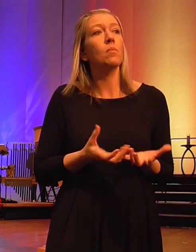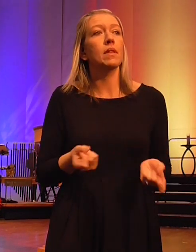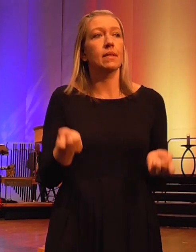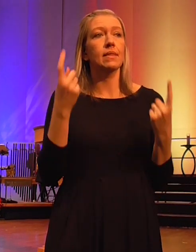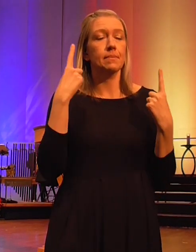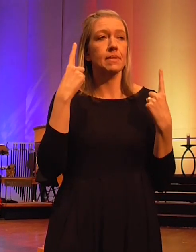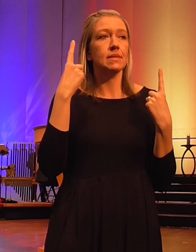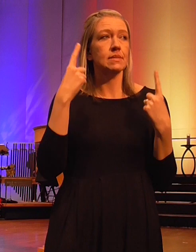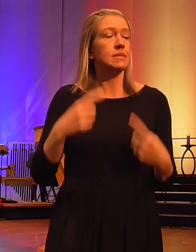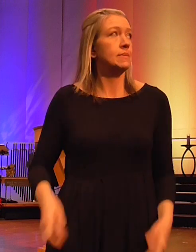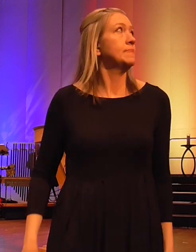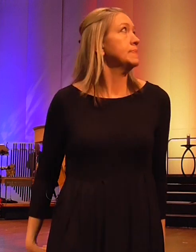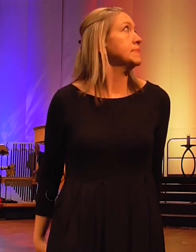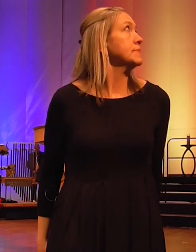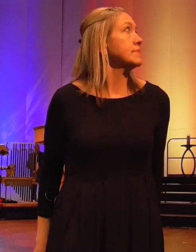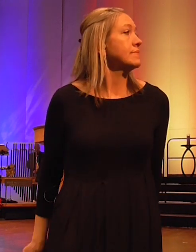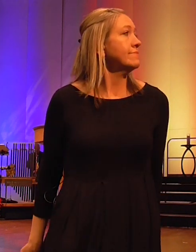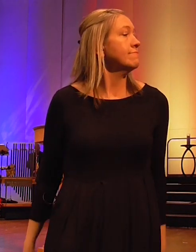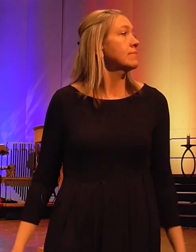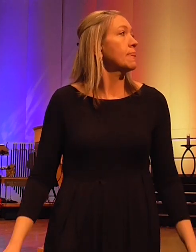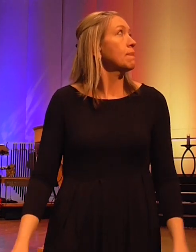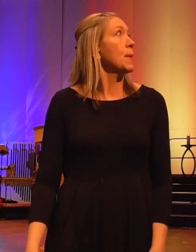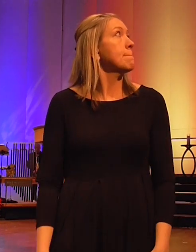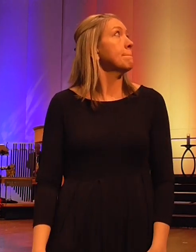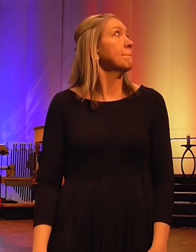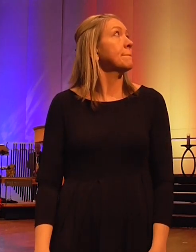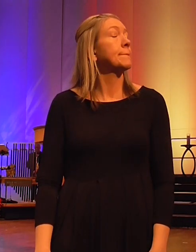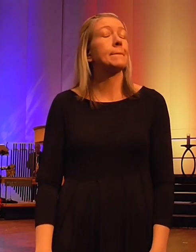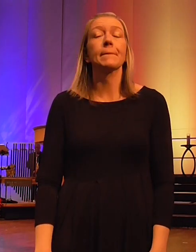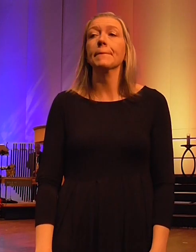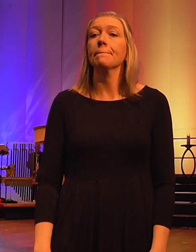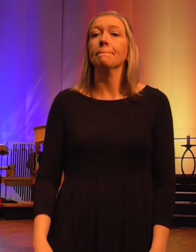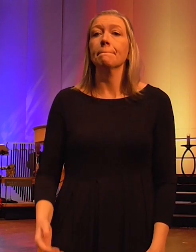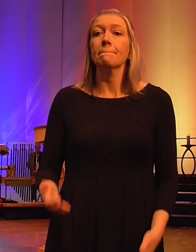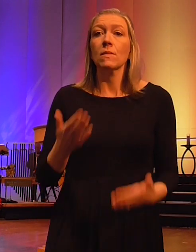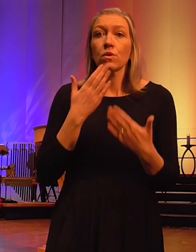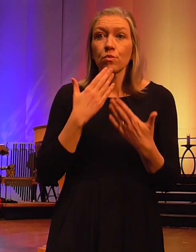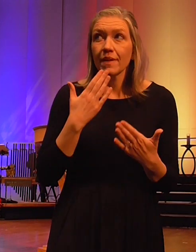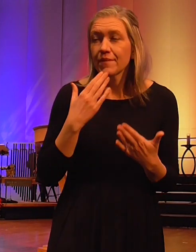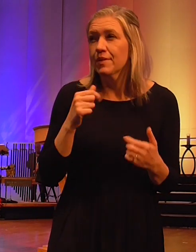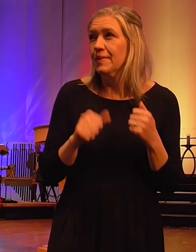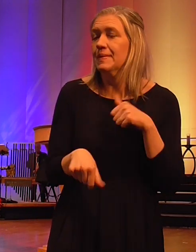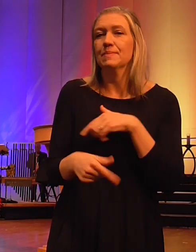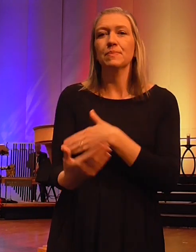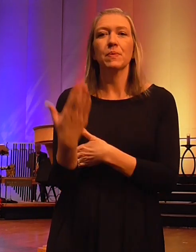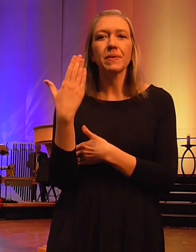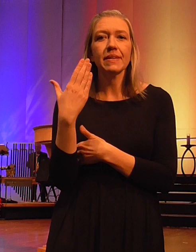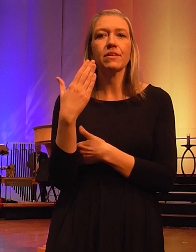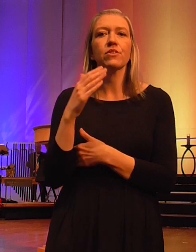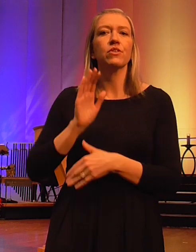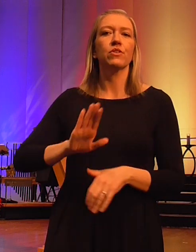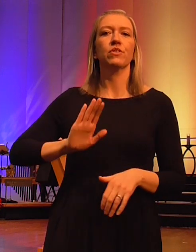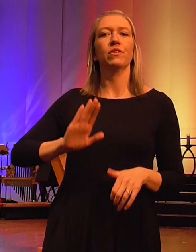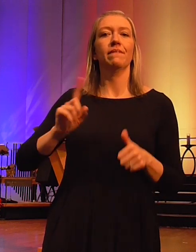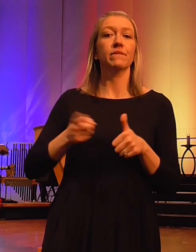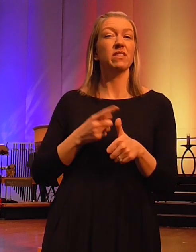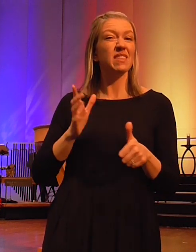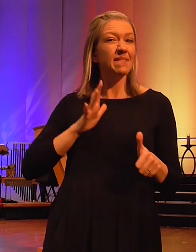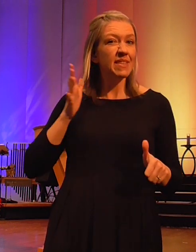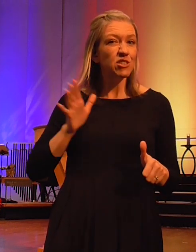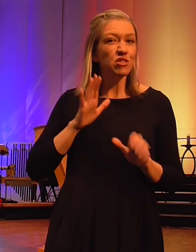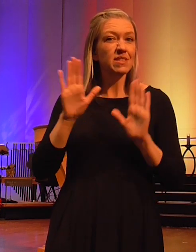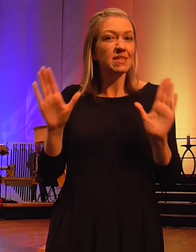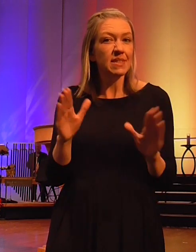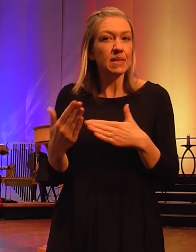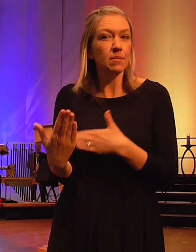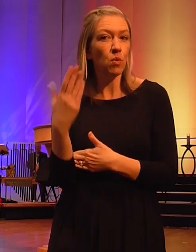global enlightenment. And I'm so grateful this morning that giving her first official Sunday